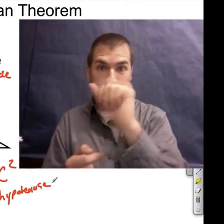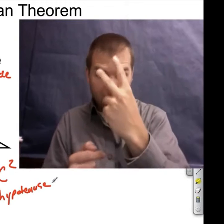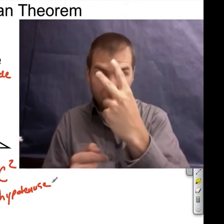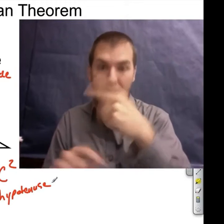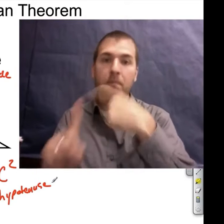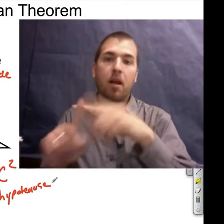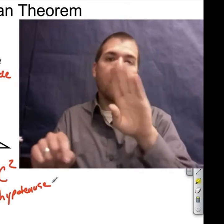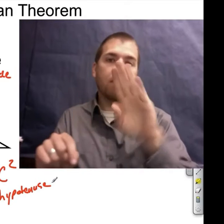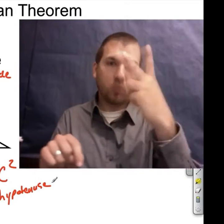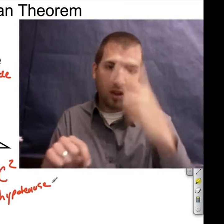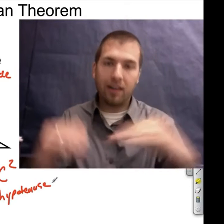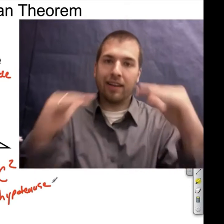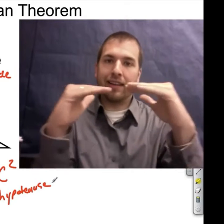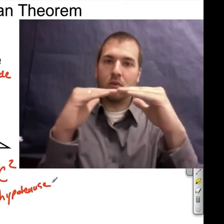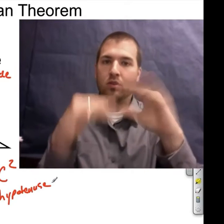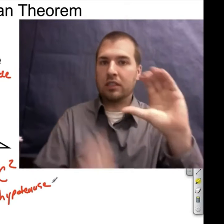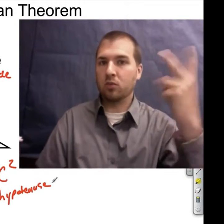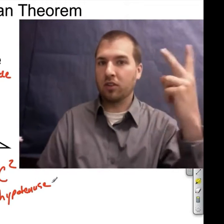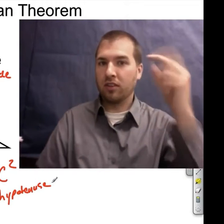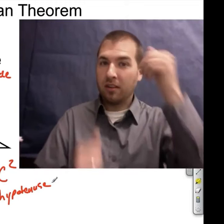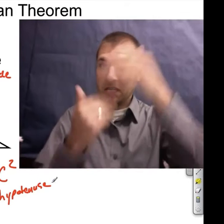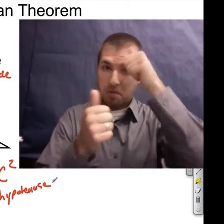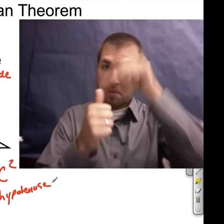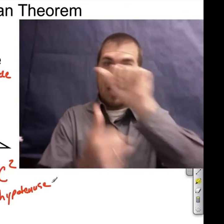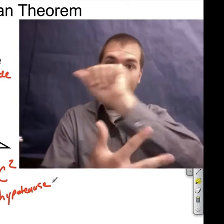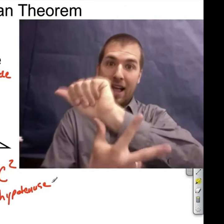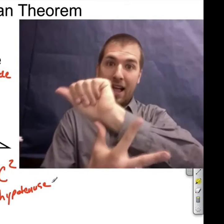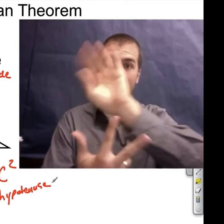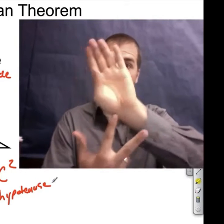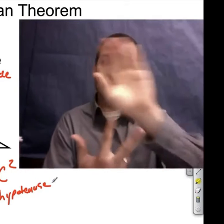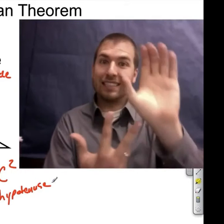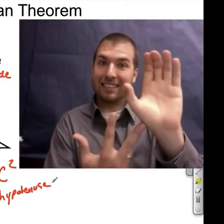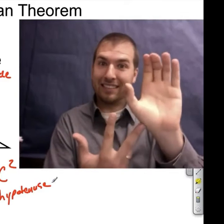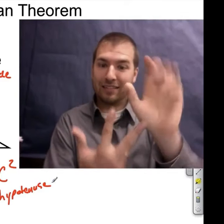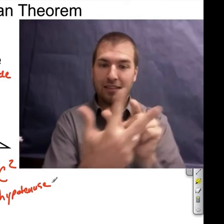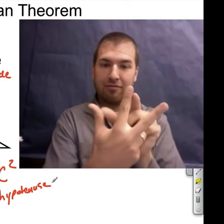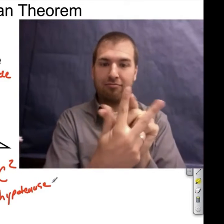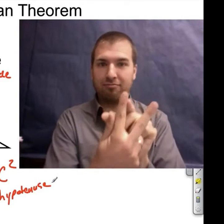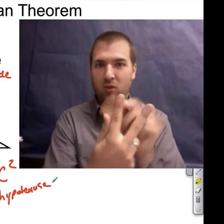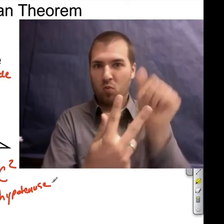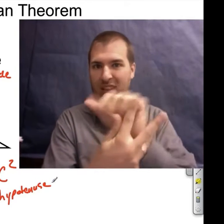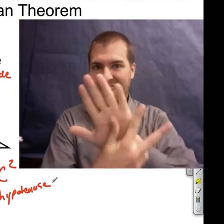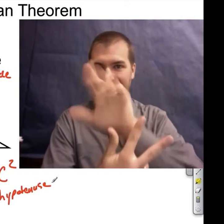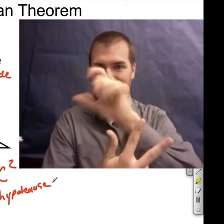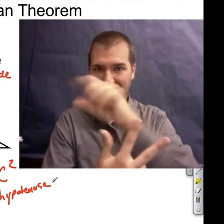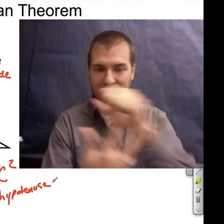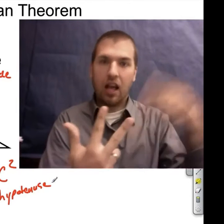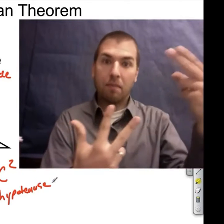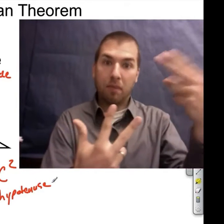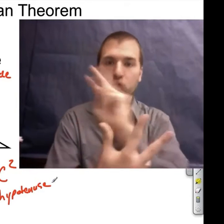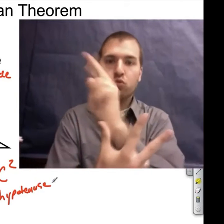Okay. So a squared plus b squared equals c squared. So remember, a, b, and c,